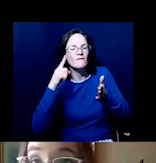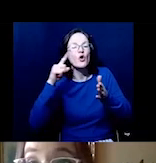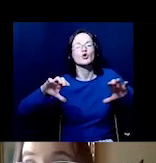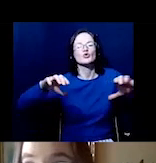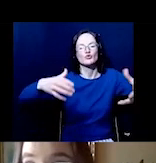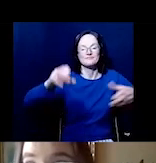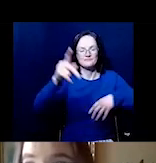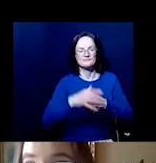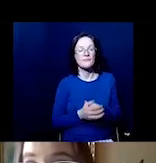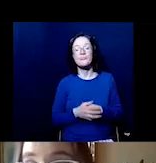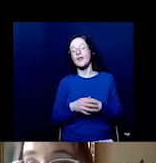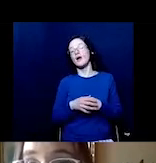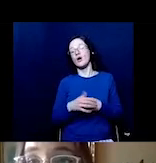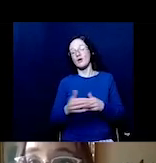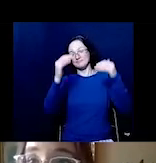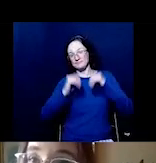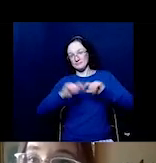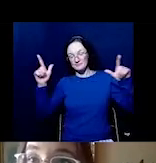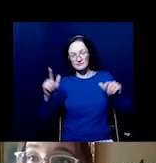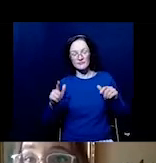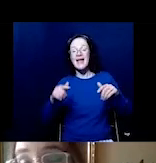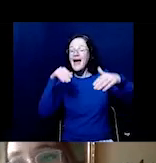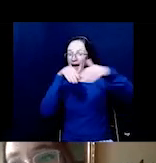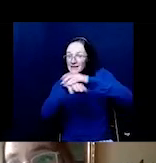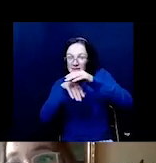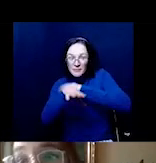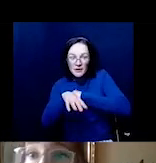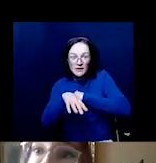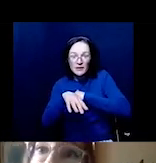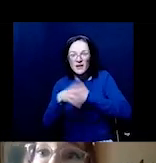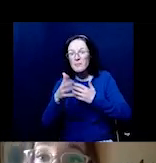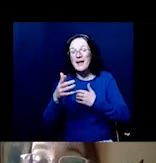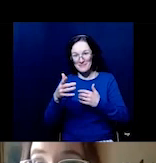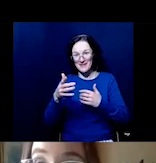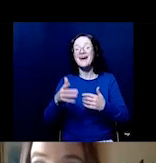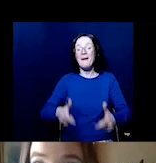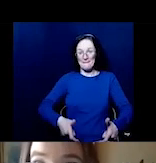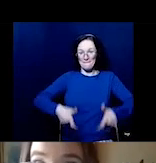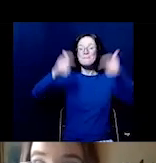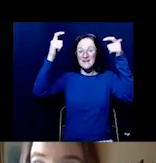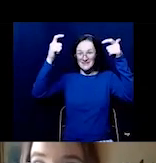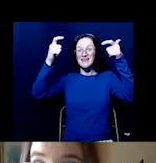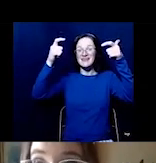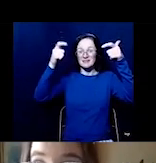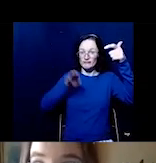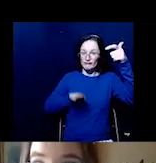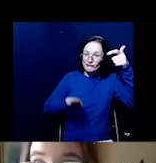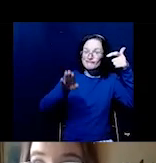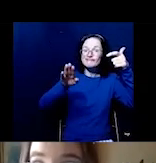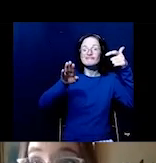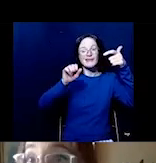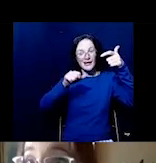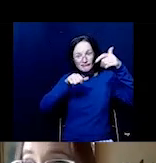there's non-accessible rooms. For example, there are stairs to get to the entrance of a building, or there's not enough space in a room to be able